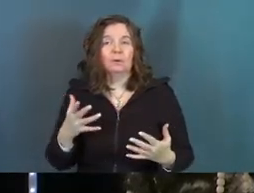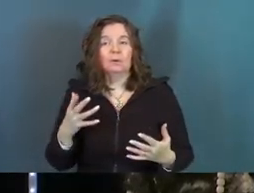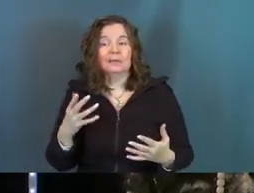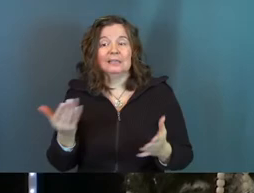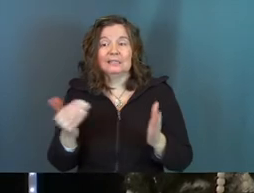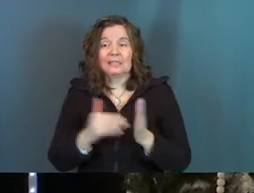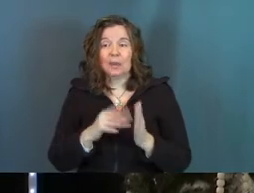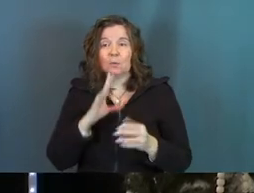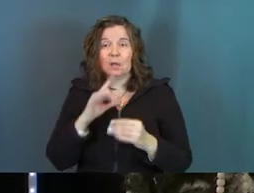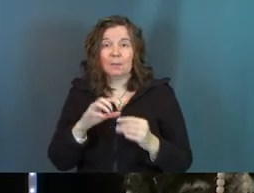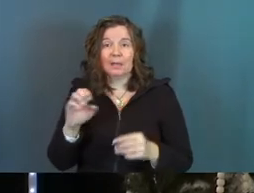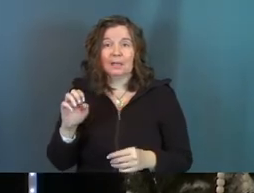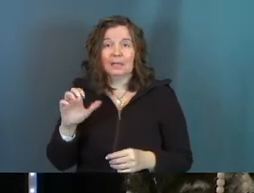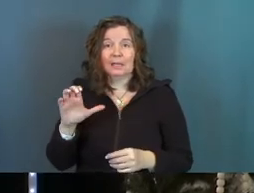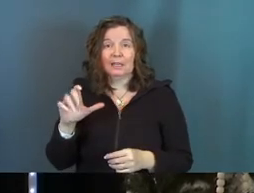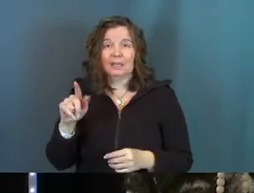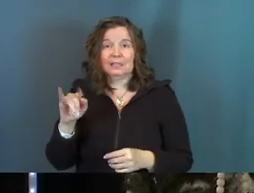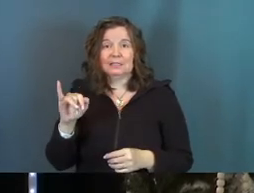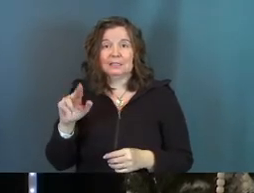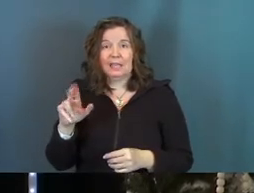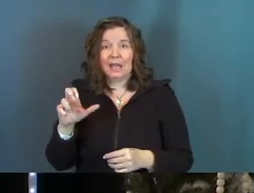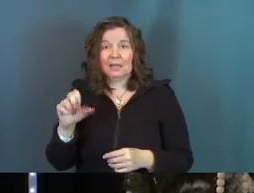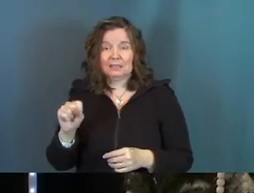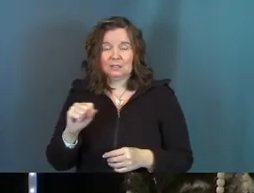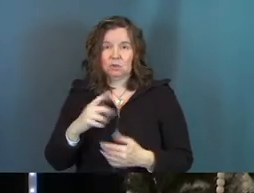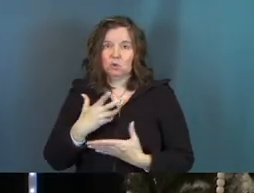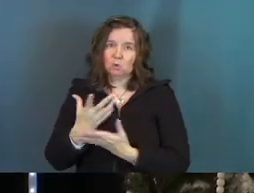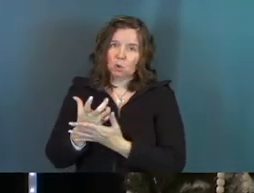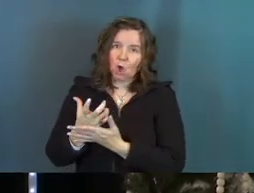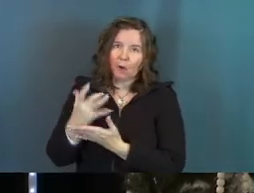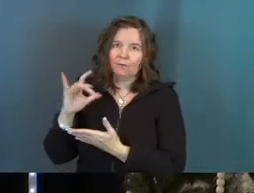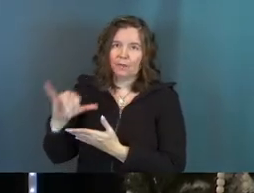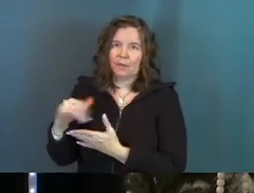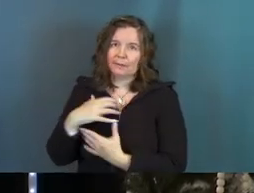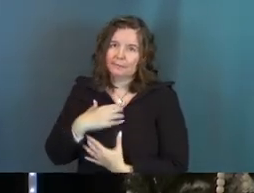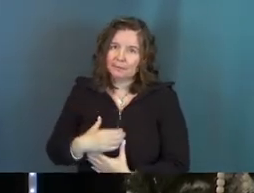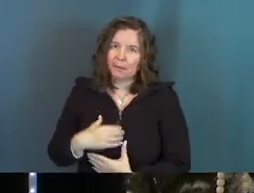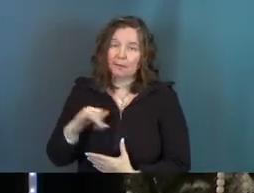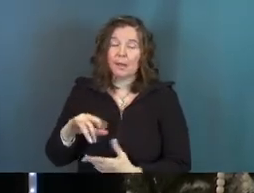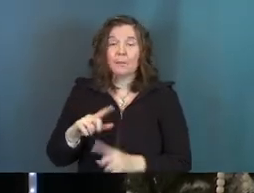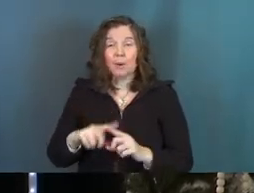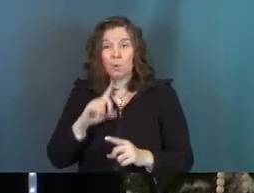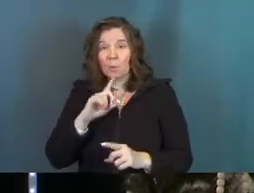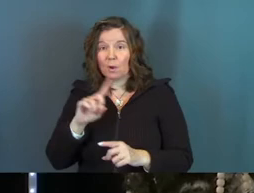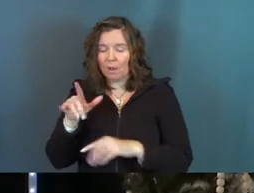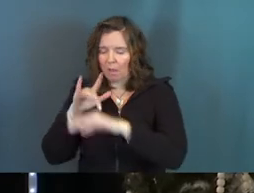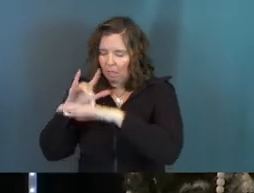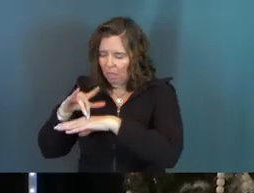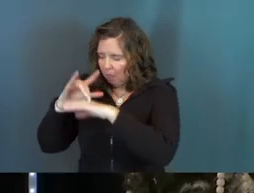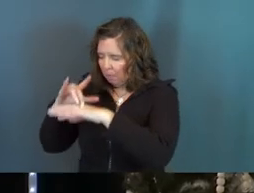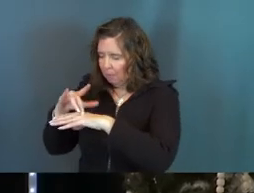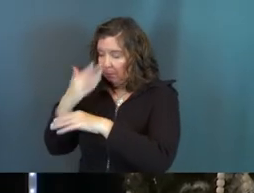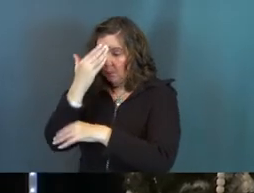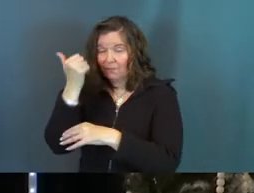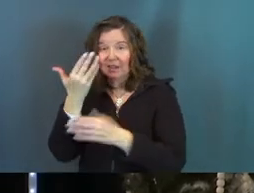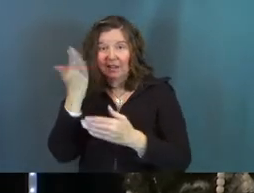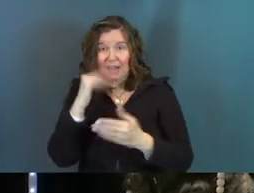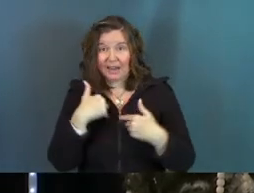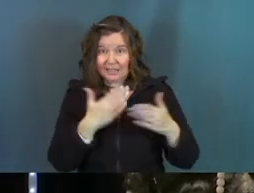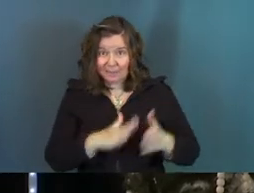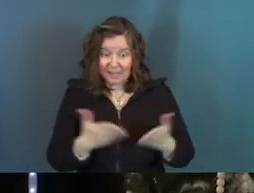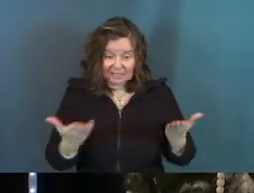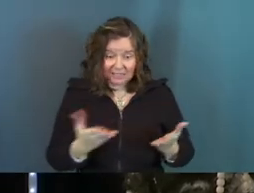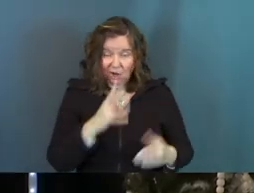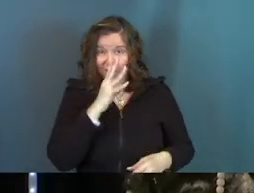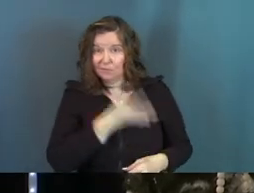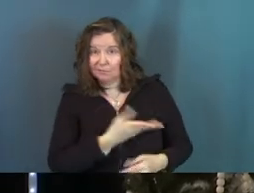is, again, we talked about Ecclesiastes, and it's built into us to desire that, to long for that, and that's good. But when we absolutely just forget that God has plans for us here